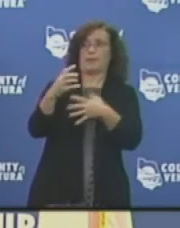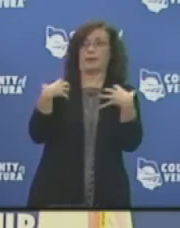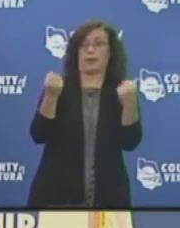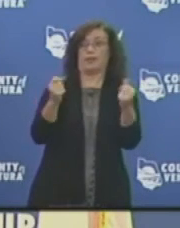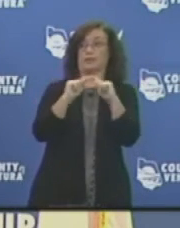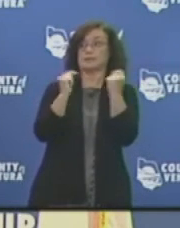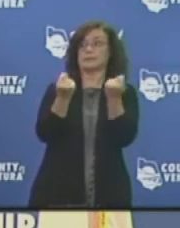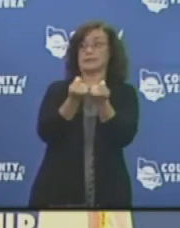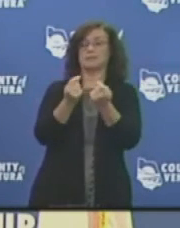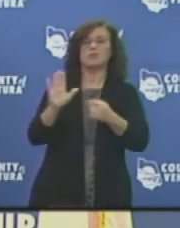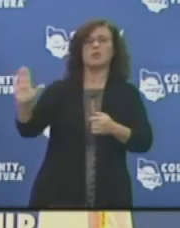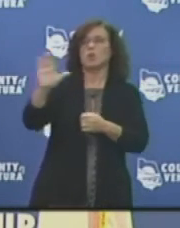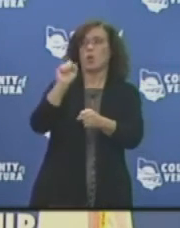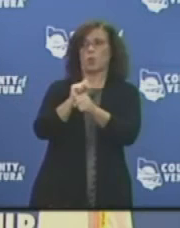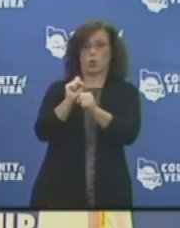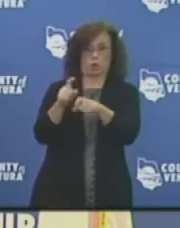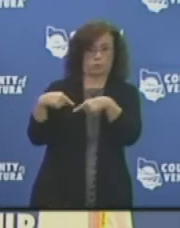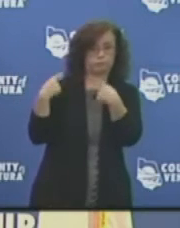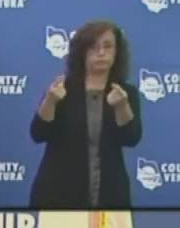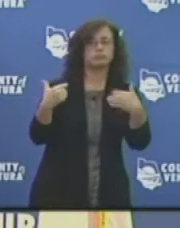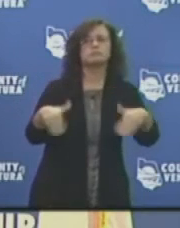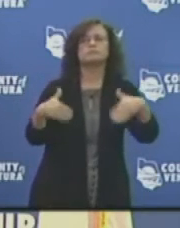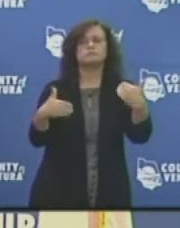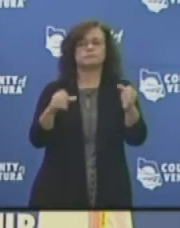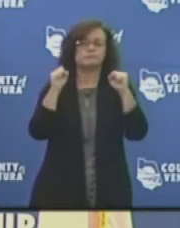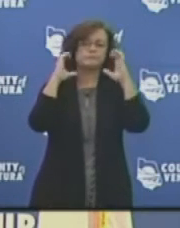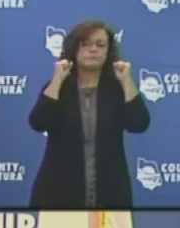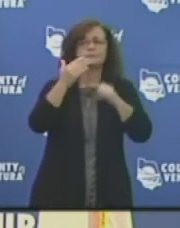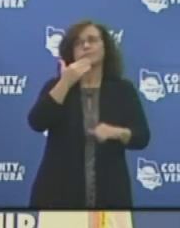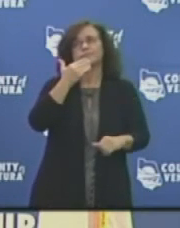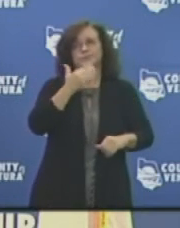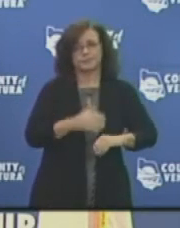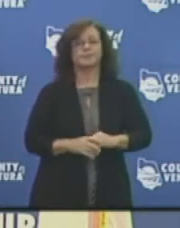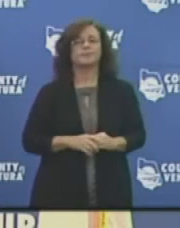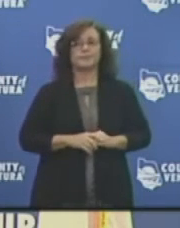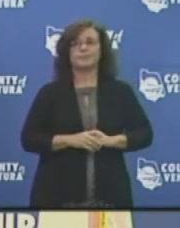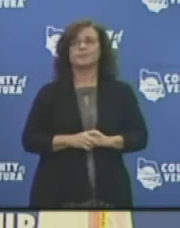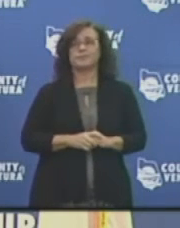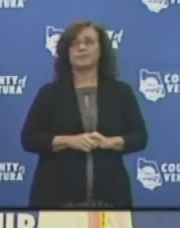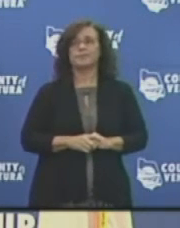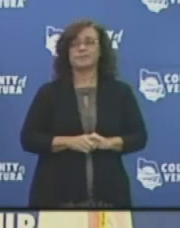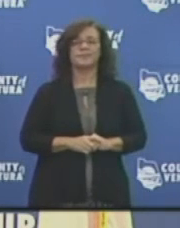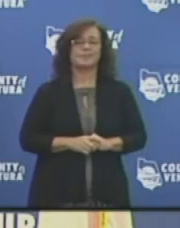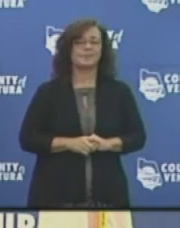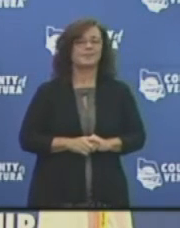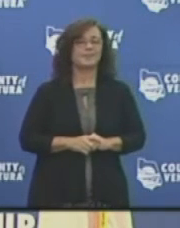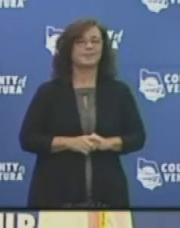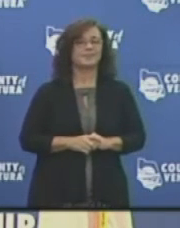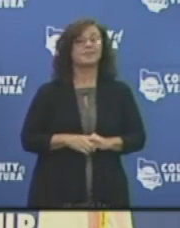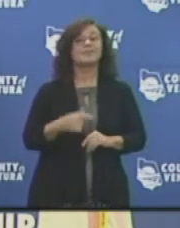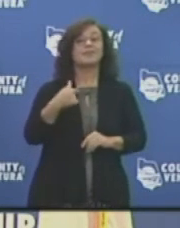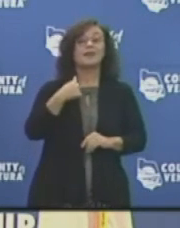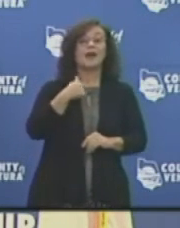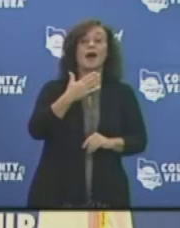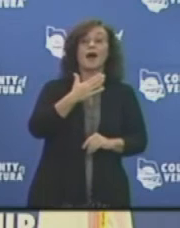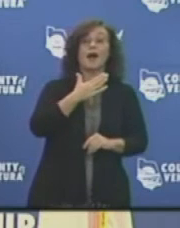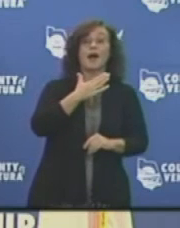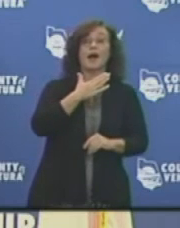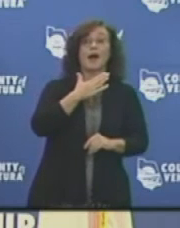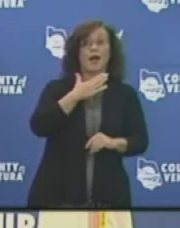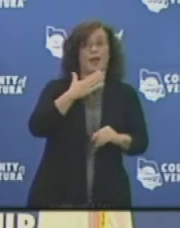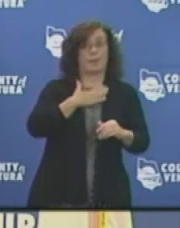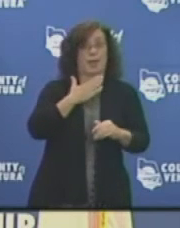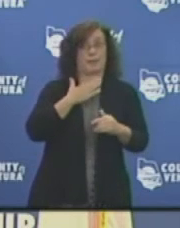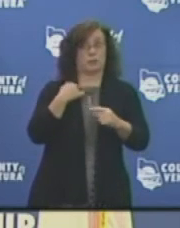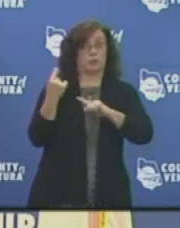this unprecedented time. I'm glad to get a chance to share with you on behalf of our hospital